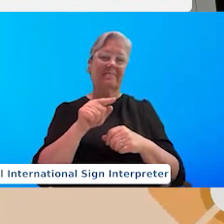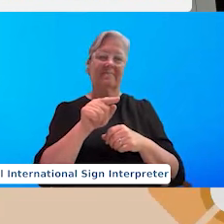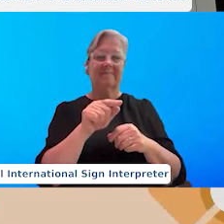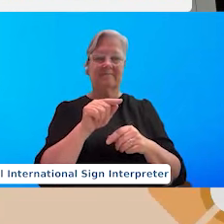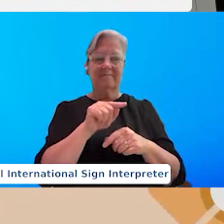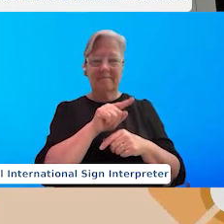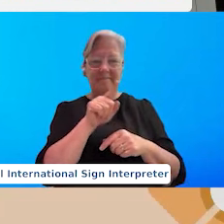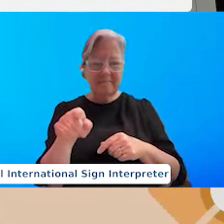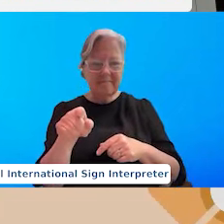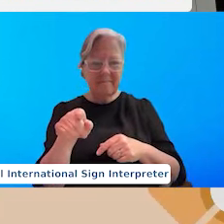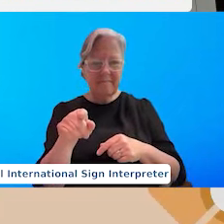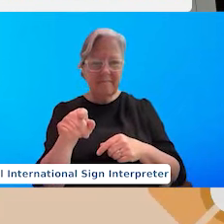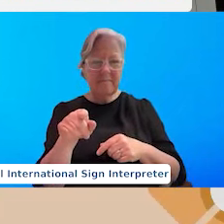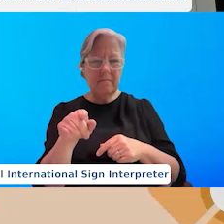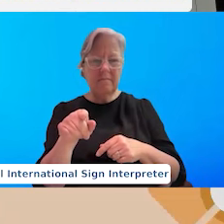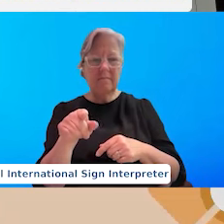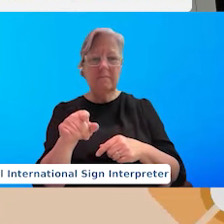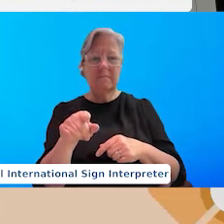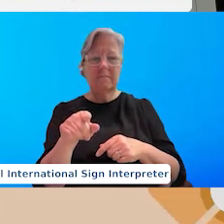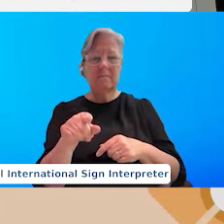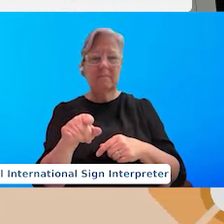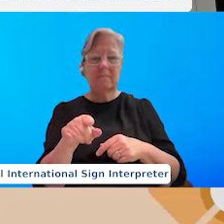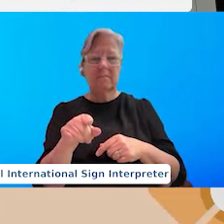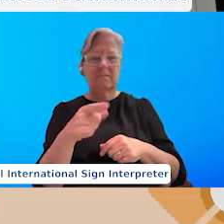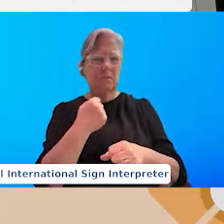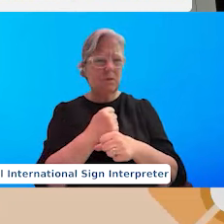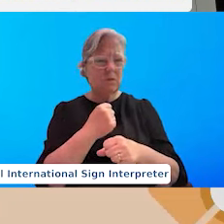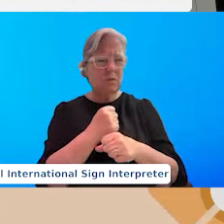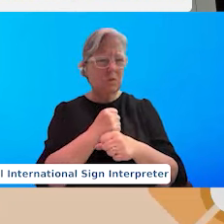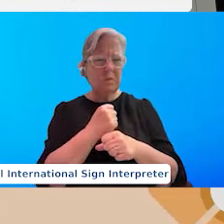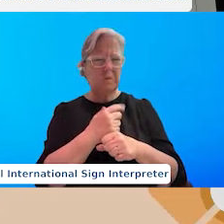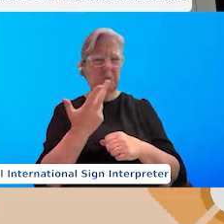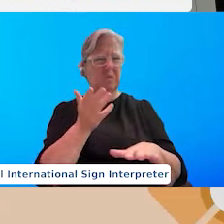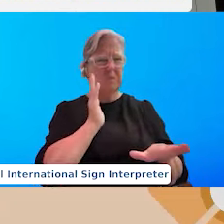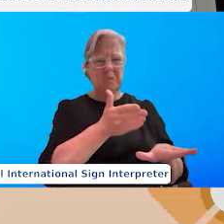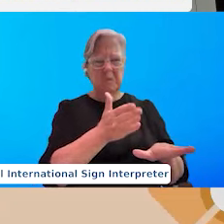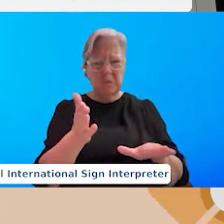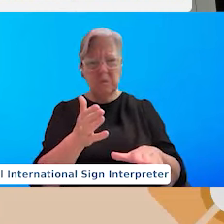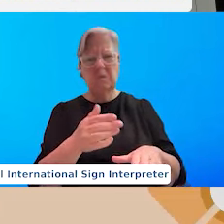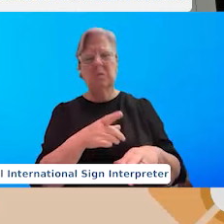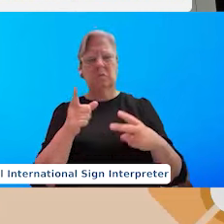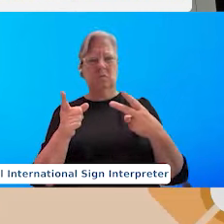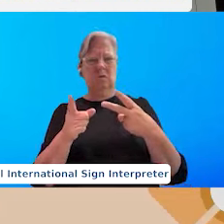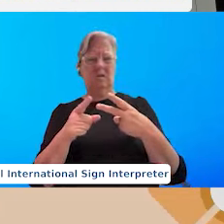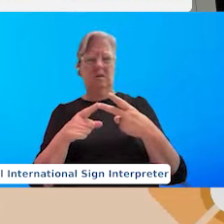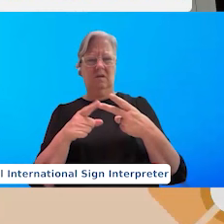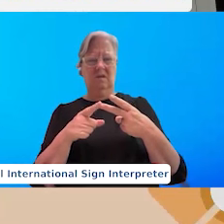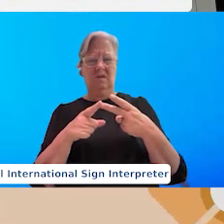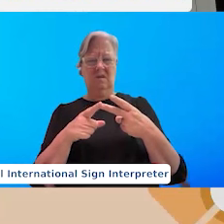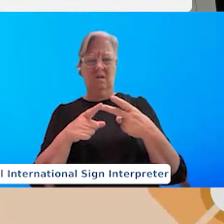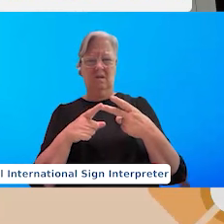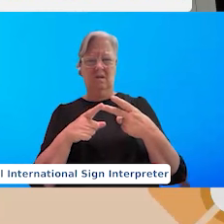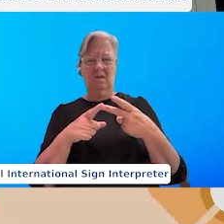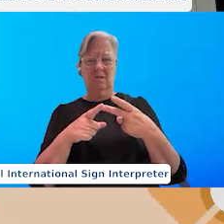with the hearing disabilities, for example, they are hired as in the